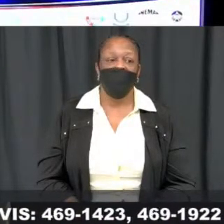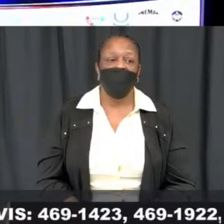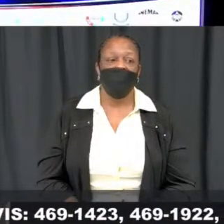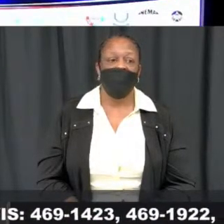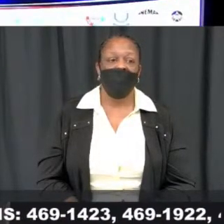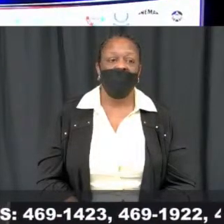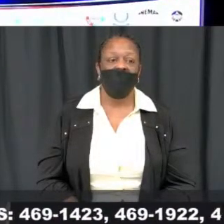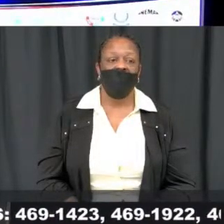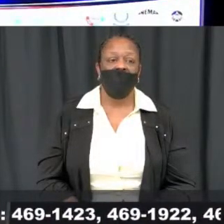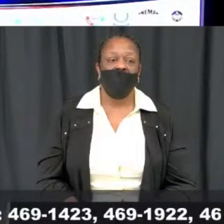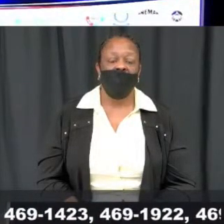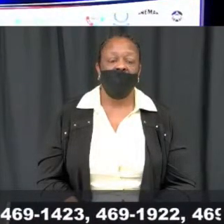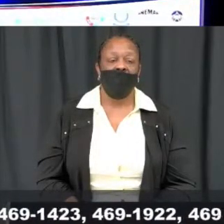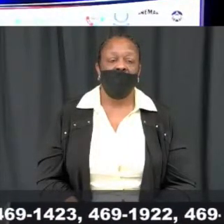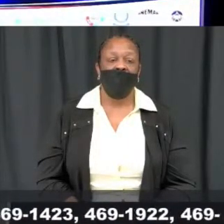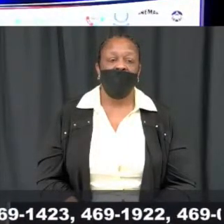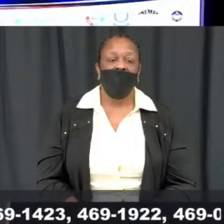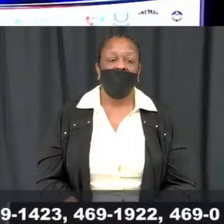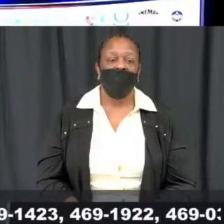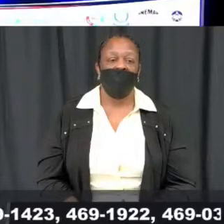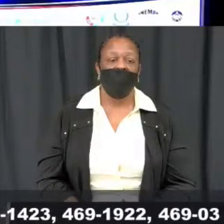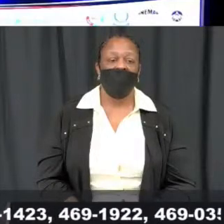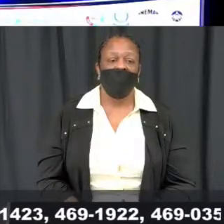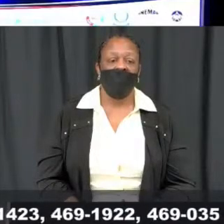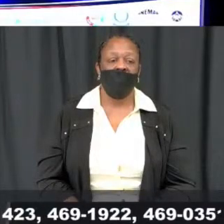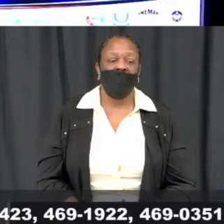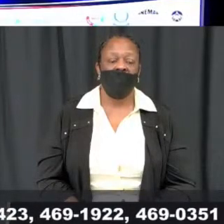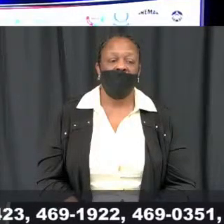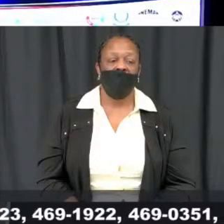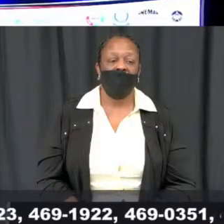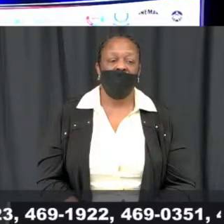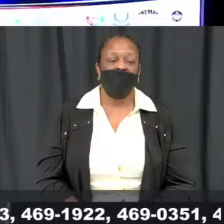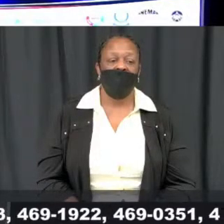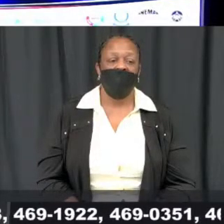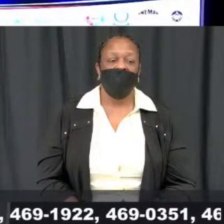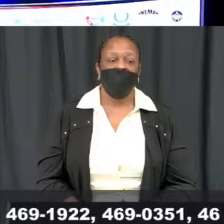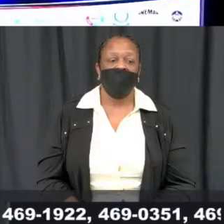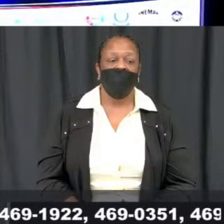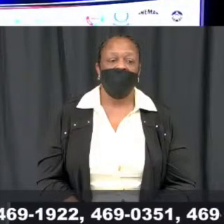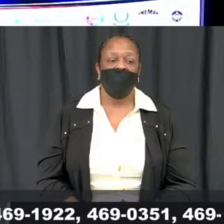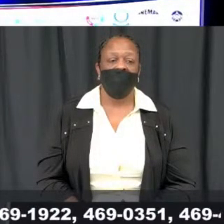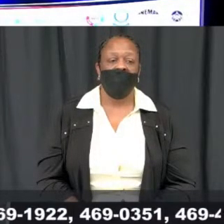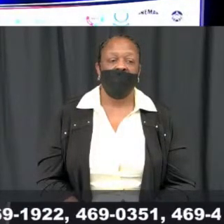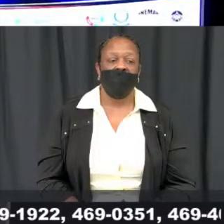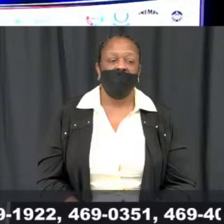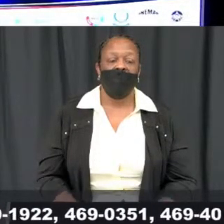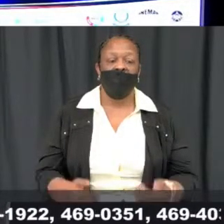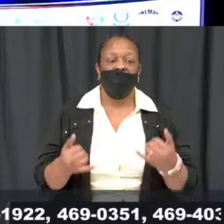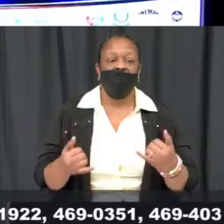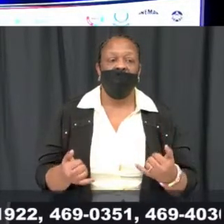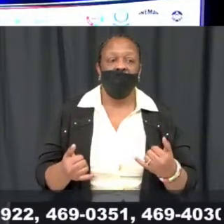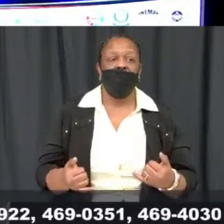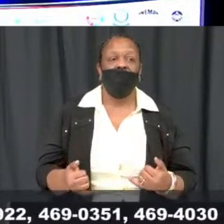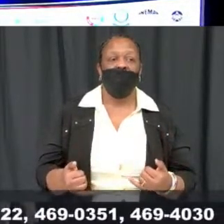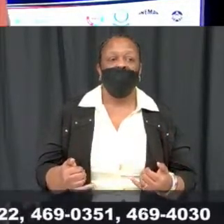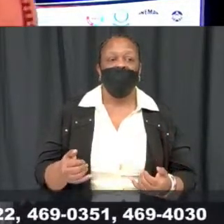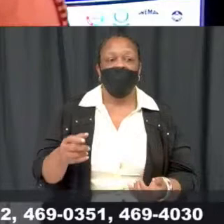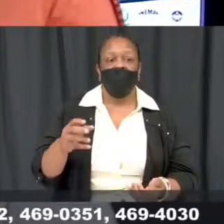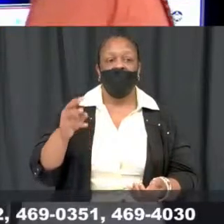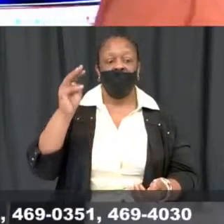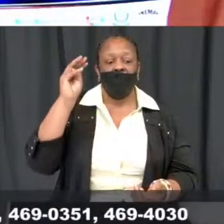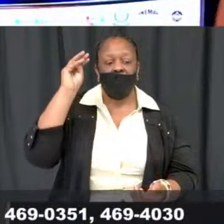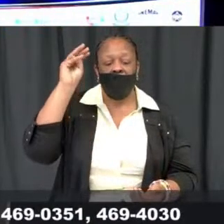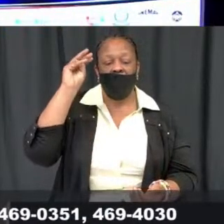I will now invite the Honorable Keila Byron Nisbet, Minister of Health, to make some remarks.